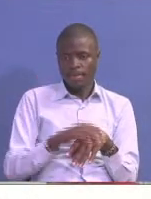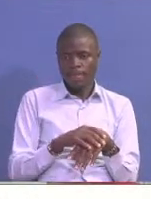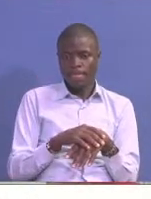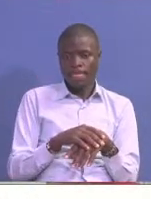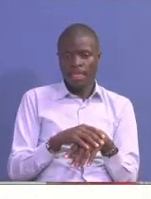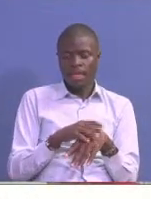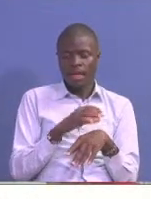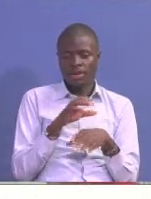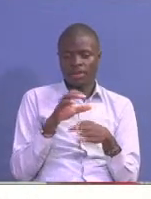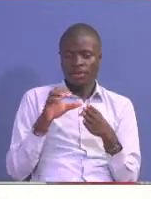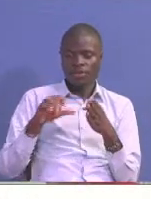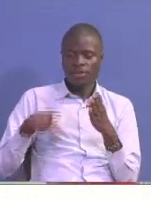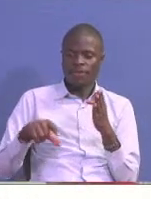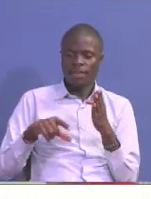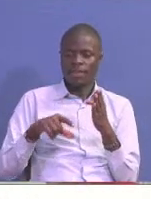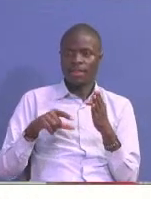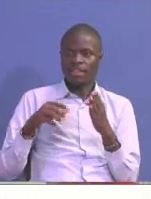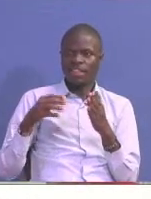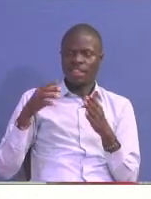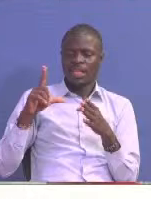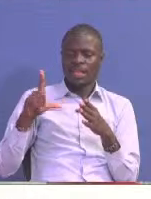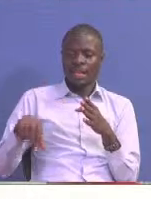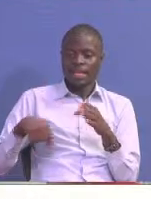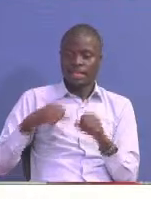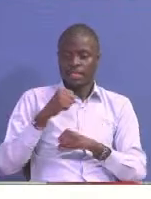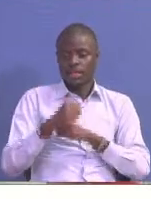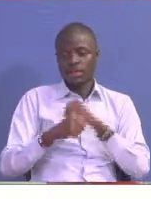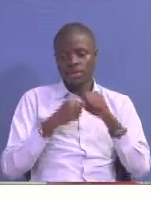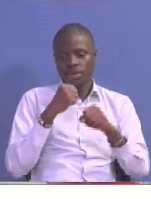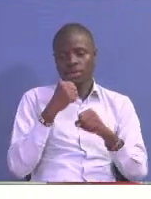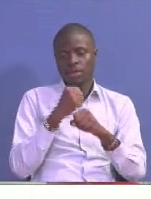And over the last 20 years,